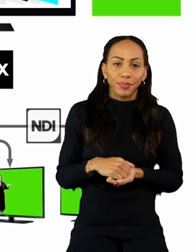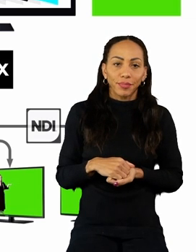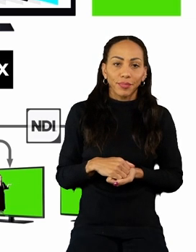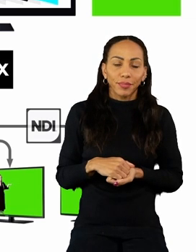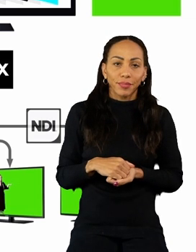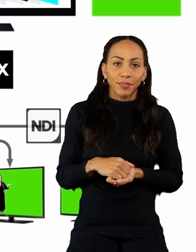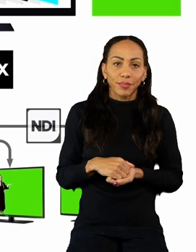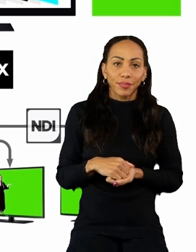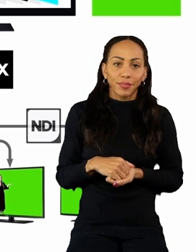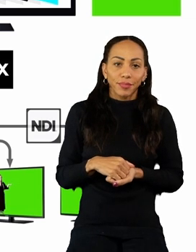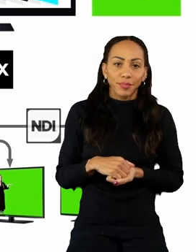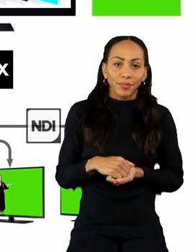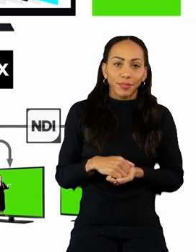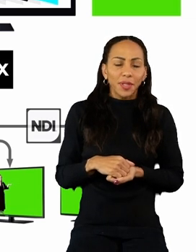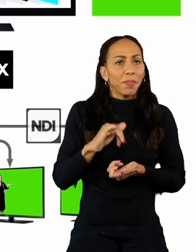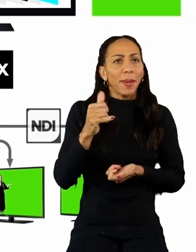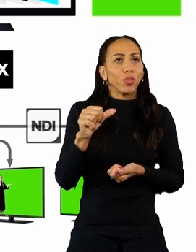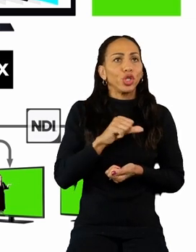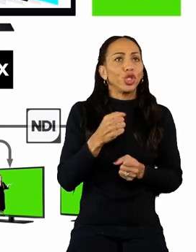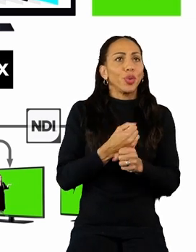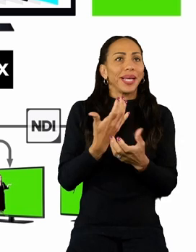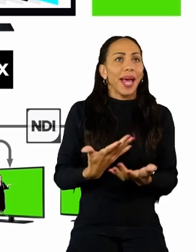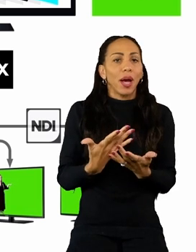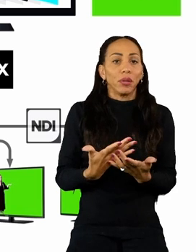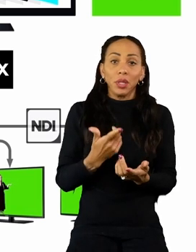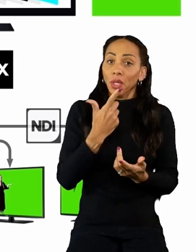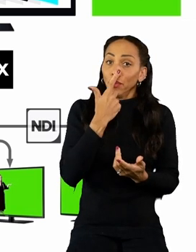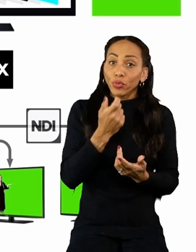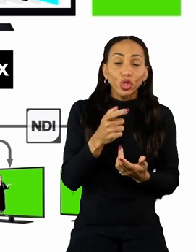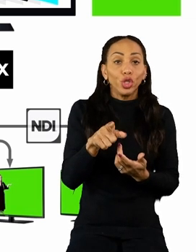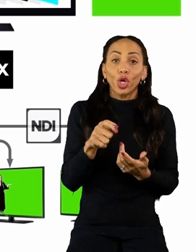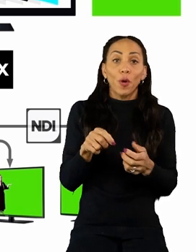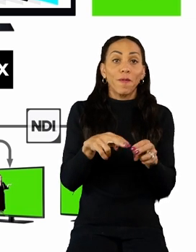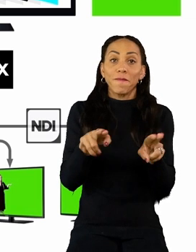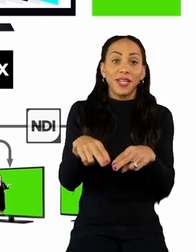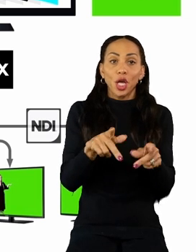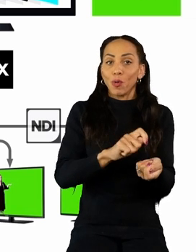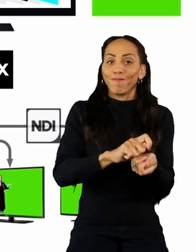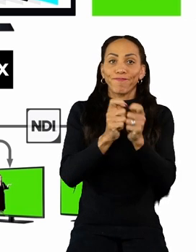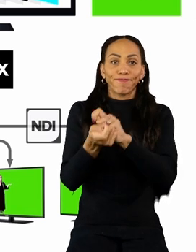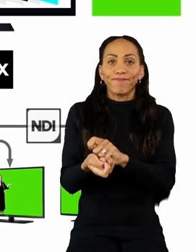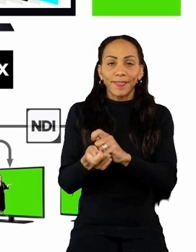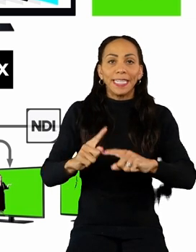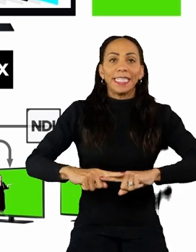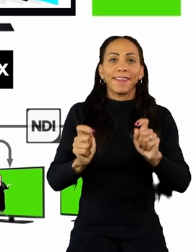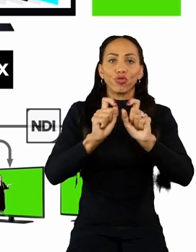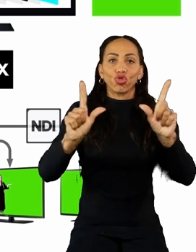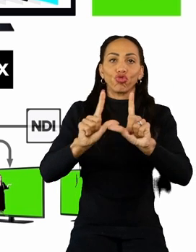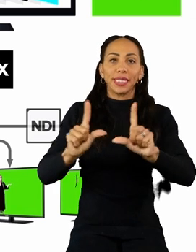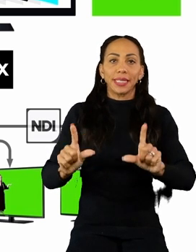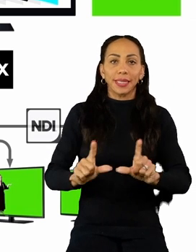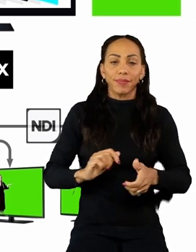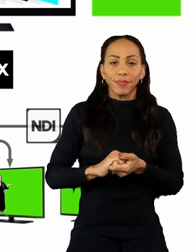you, I'd like to go, yes. I wonder whether we should do that